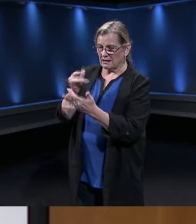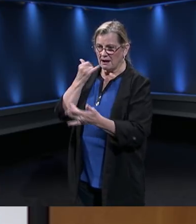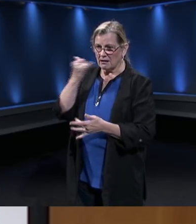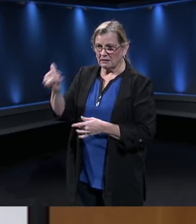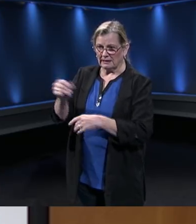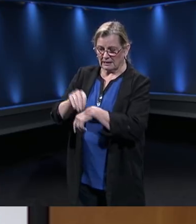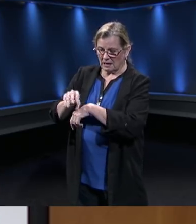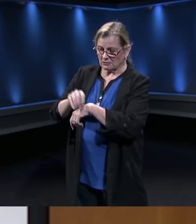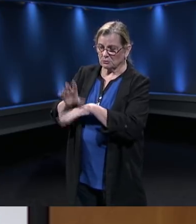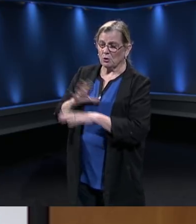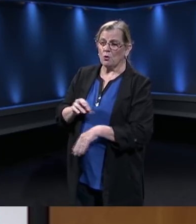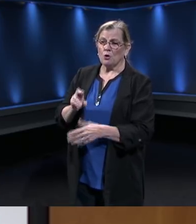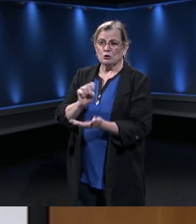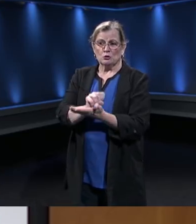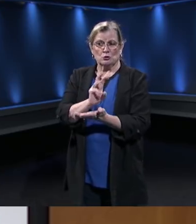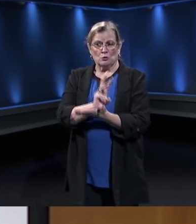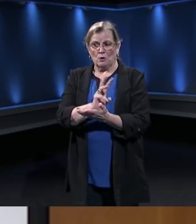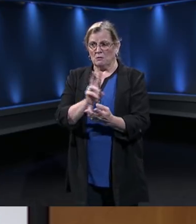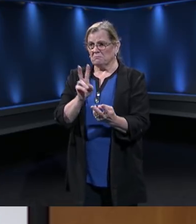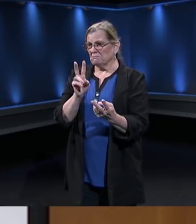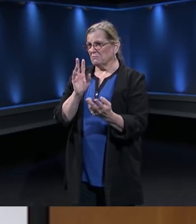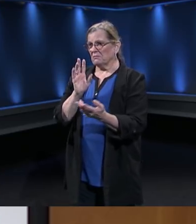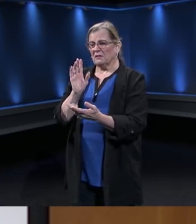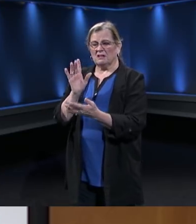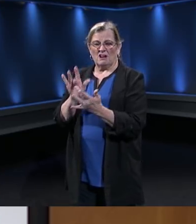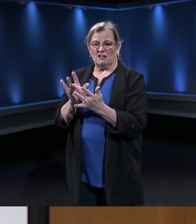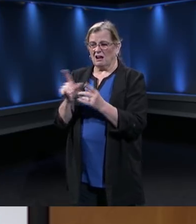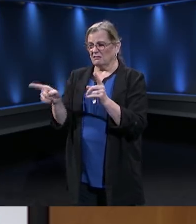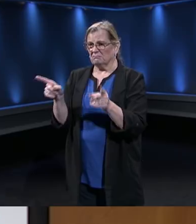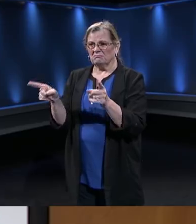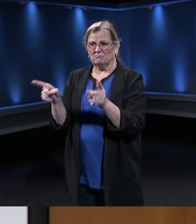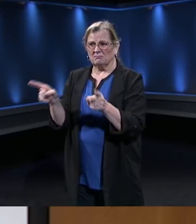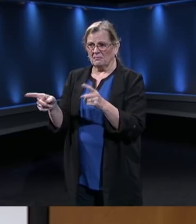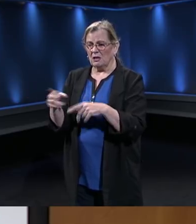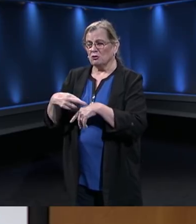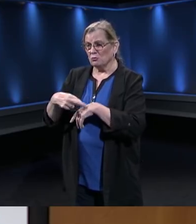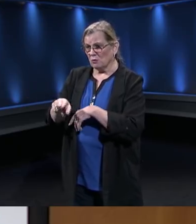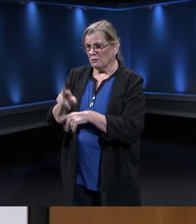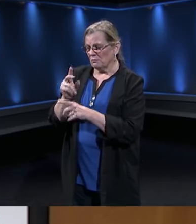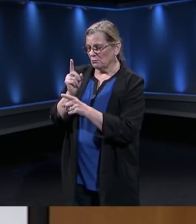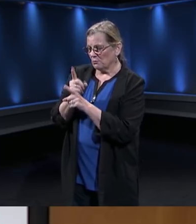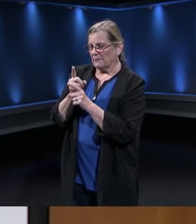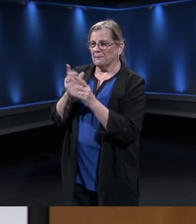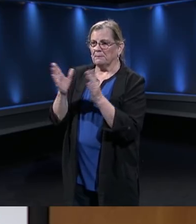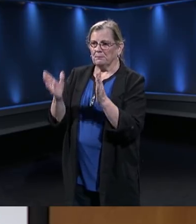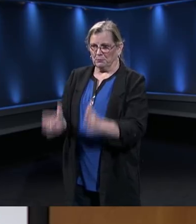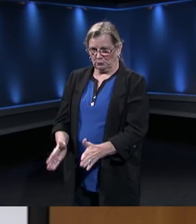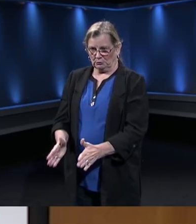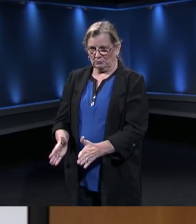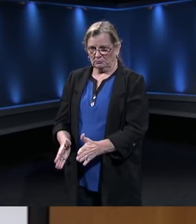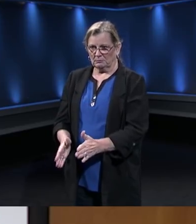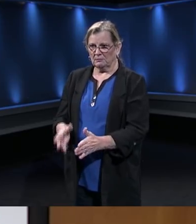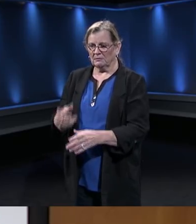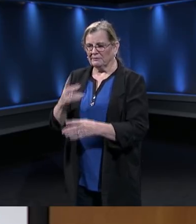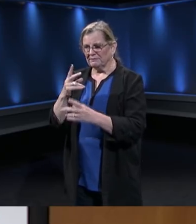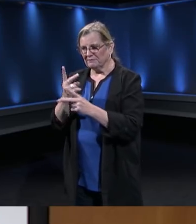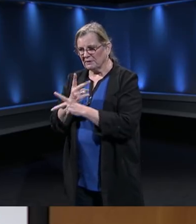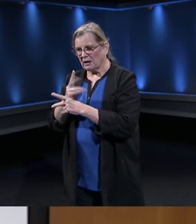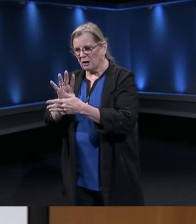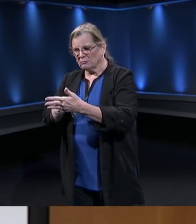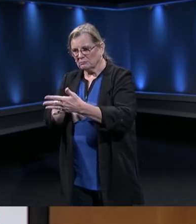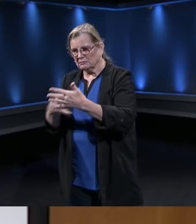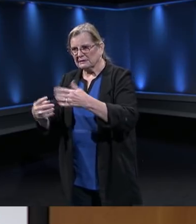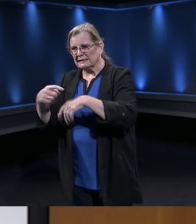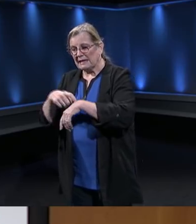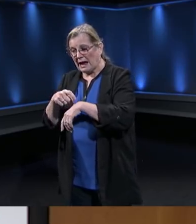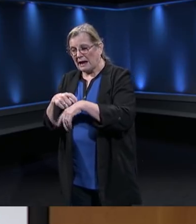psychologist. Reach out and they will be able to point you in the right direction with the right individual to speak to, because they will be providing those supports. Right. They